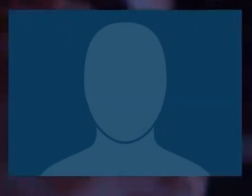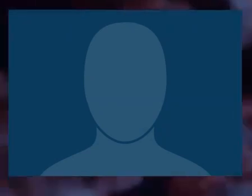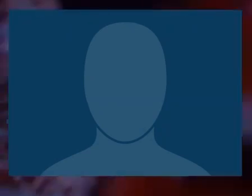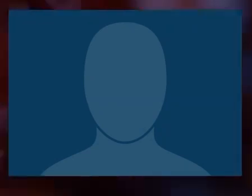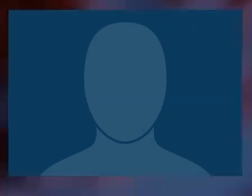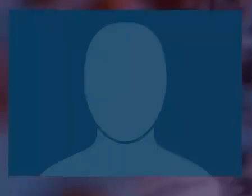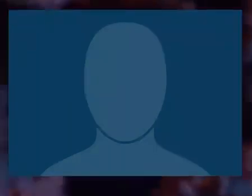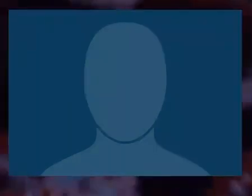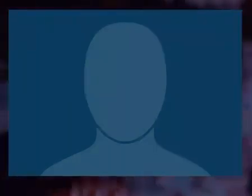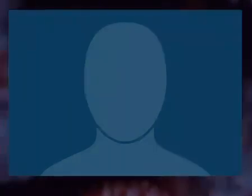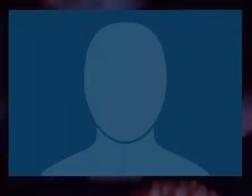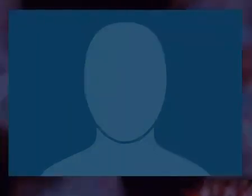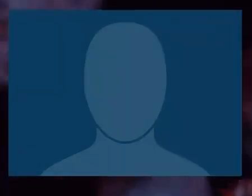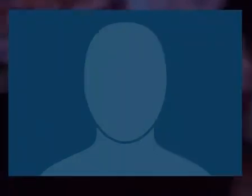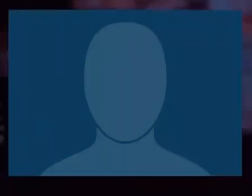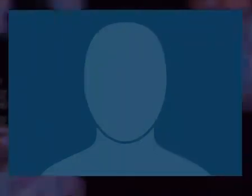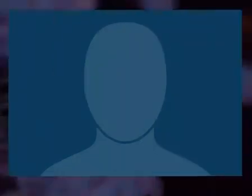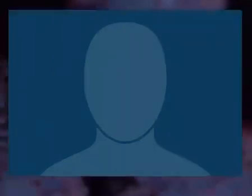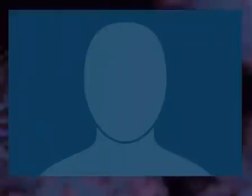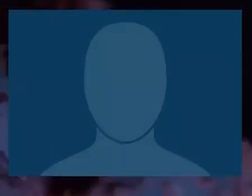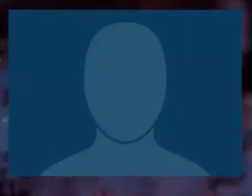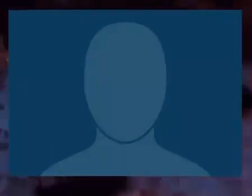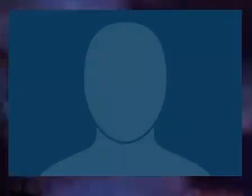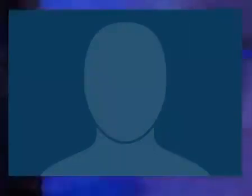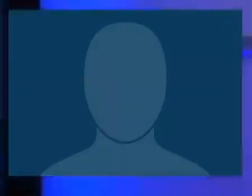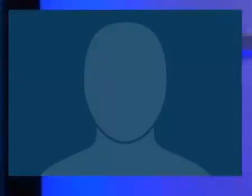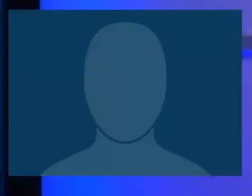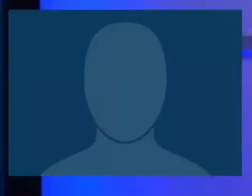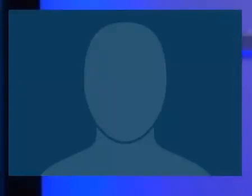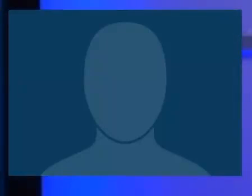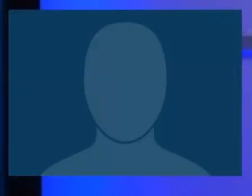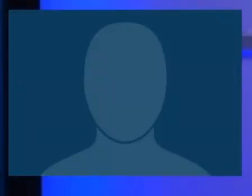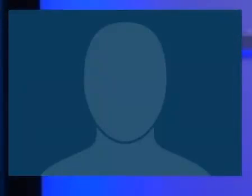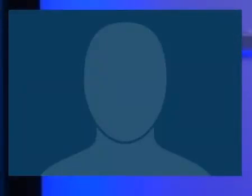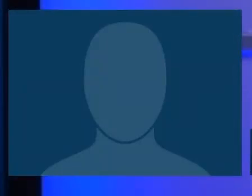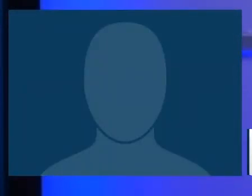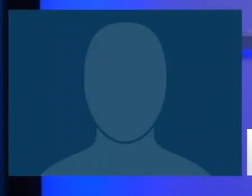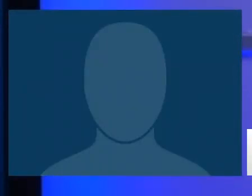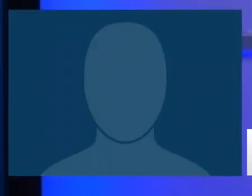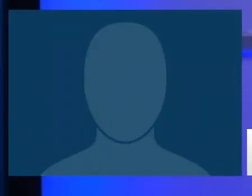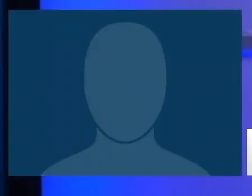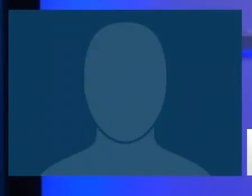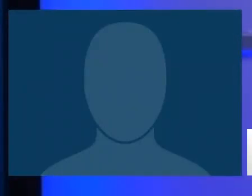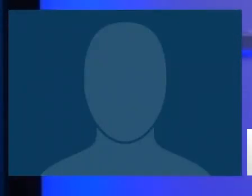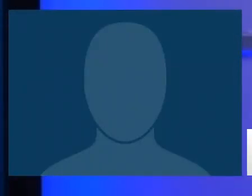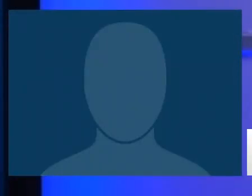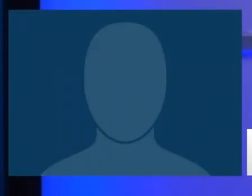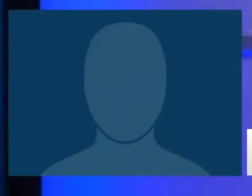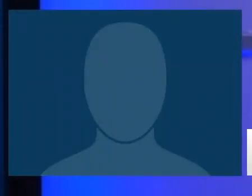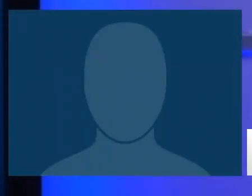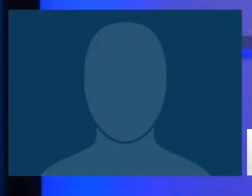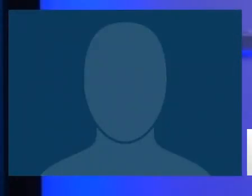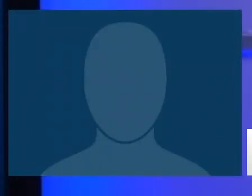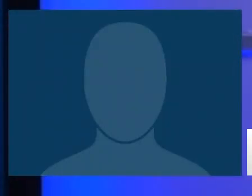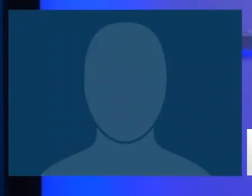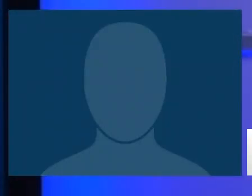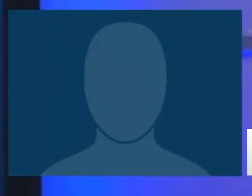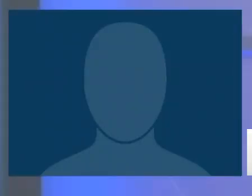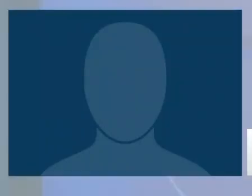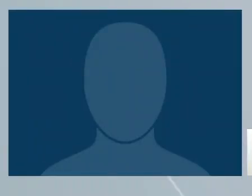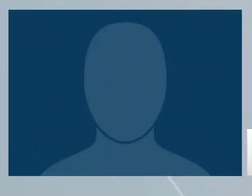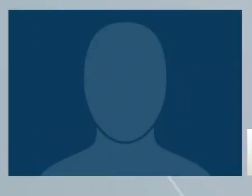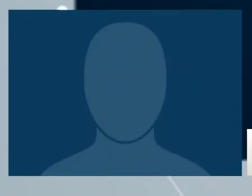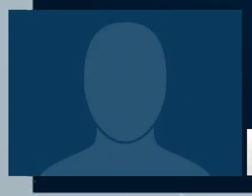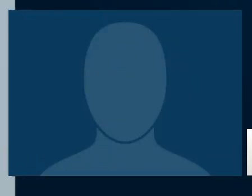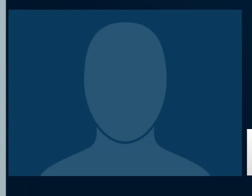And good morning. It is Tuesday, May 17th. Thank you so much for being with us here on Facebook, on YouTube, and on Twitter. A live look now as the woman